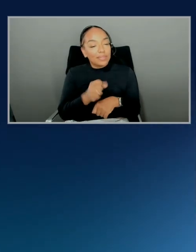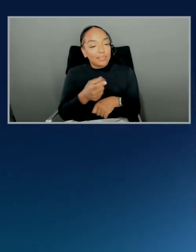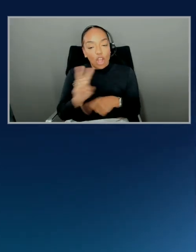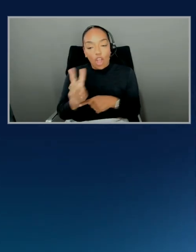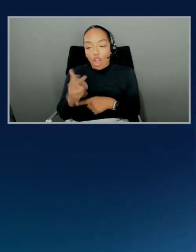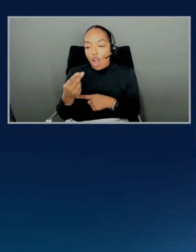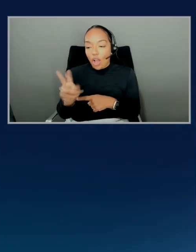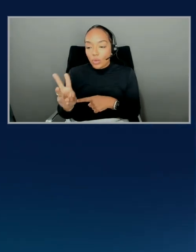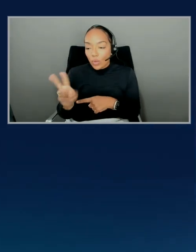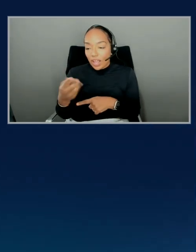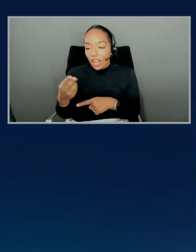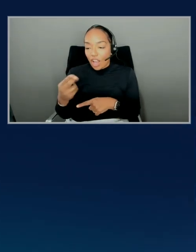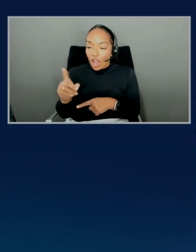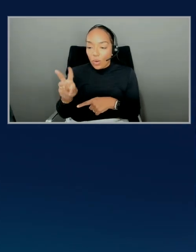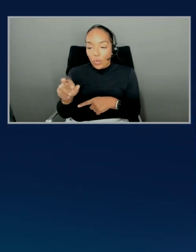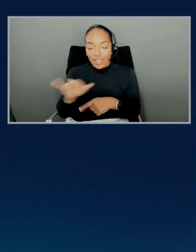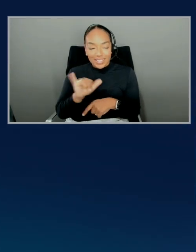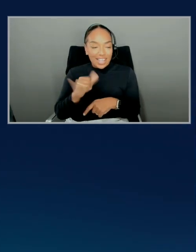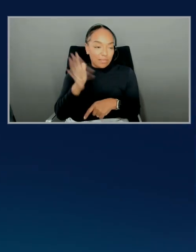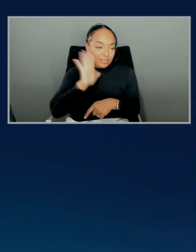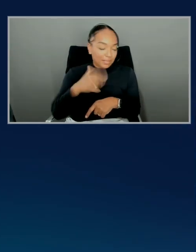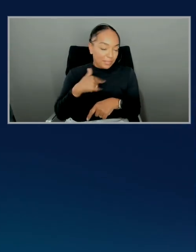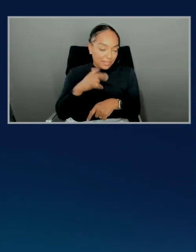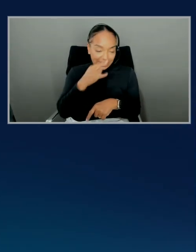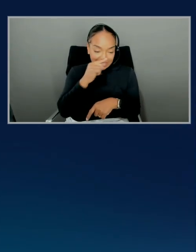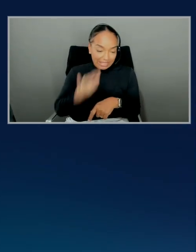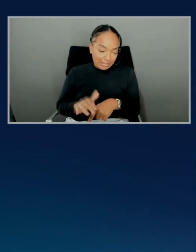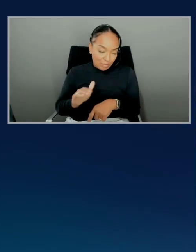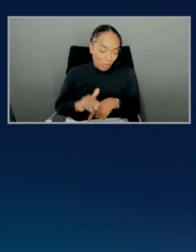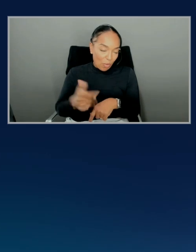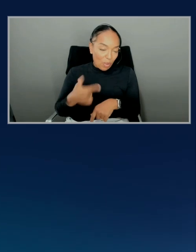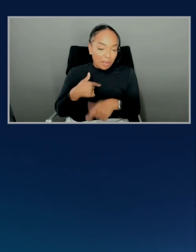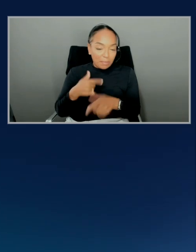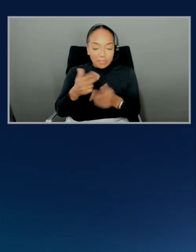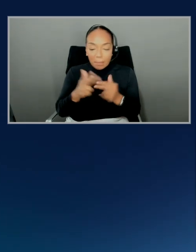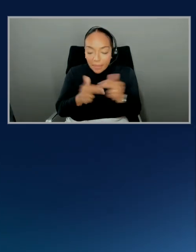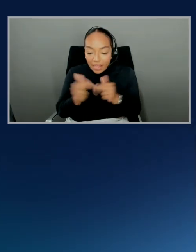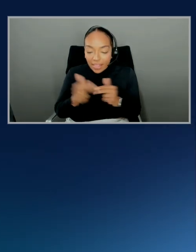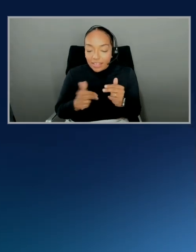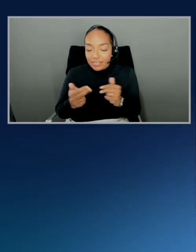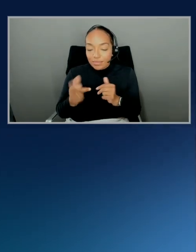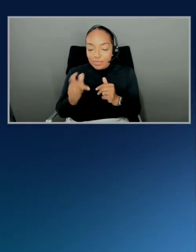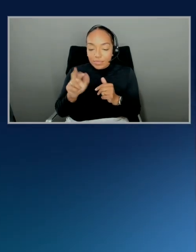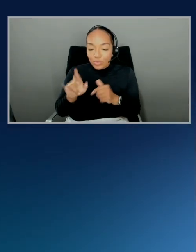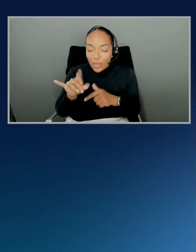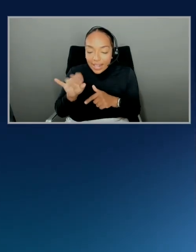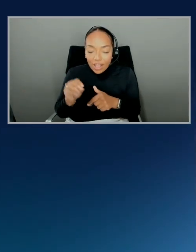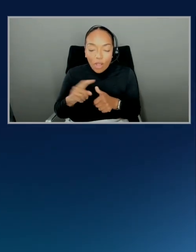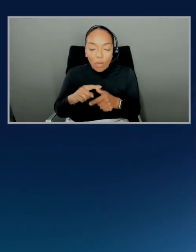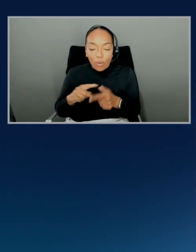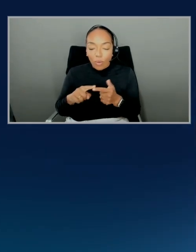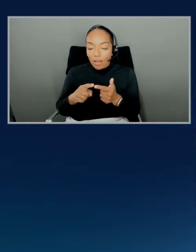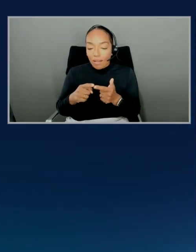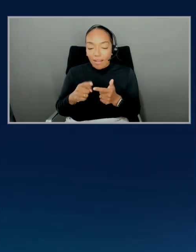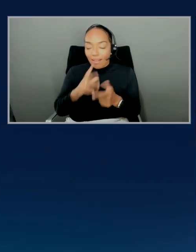I don't know about you, when I was a kid, I would build transistor radios, just all sorts of kit, and be able to just